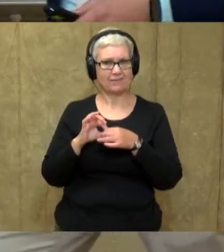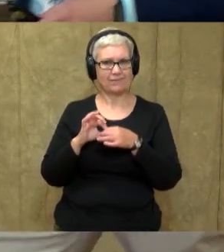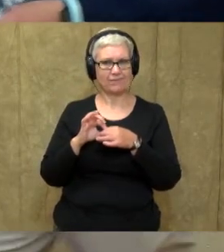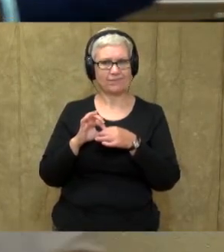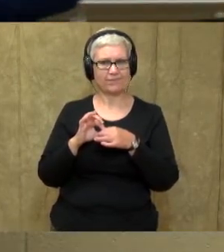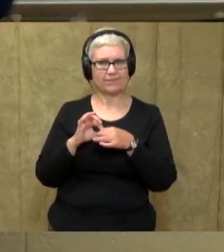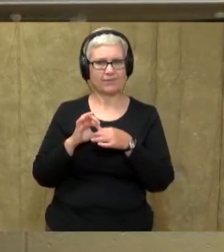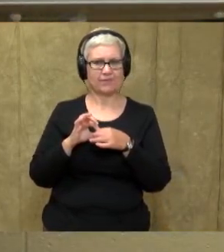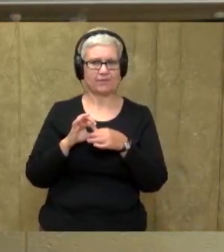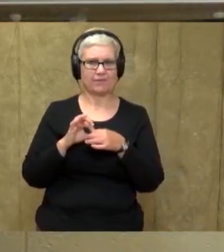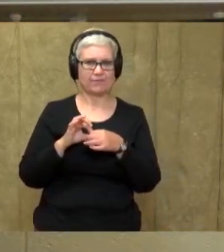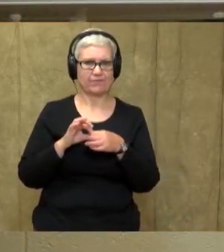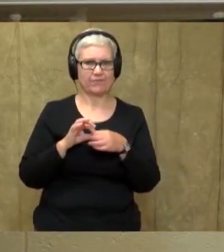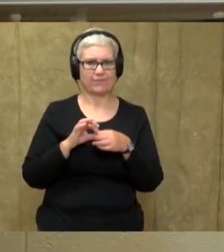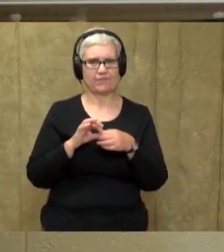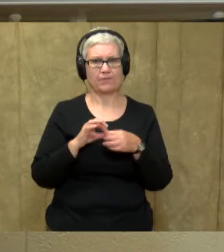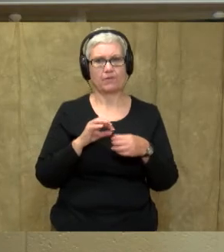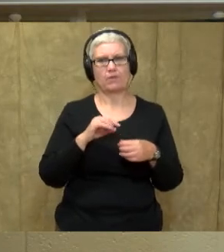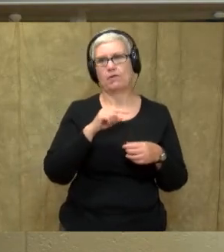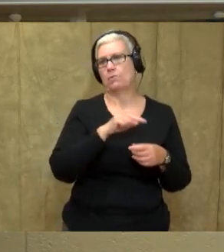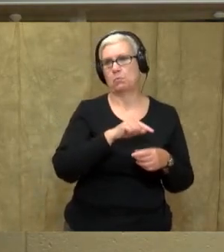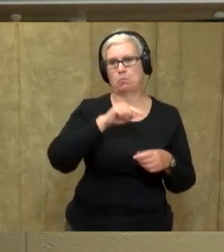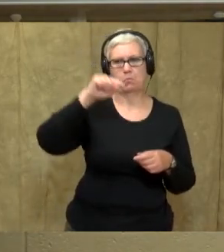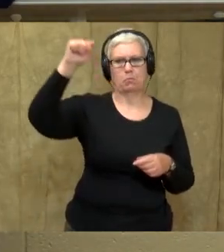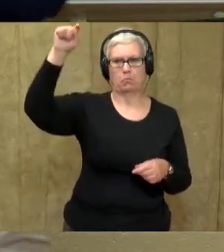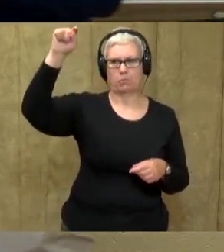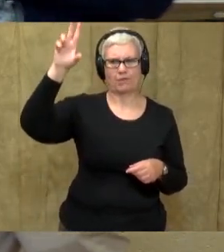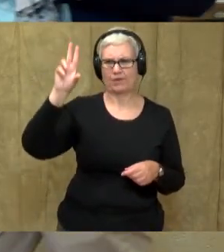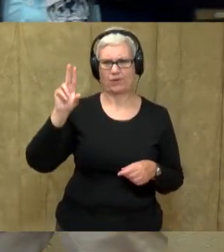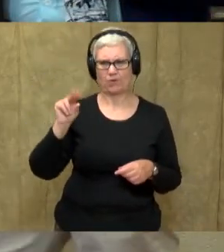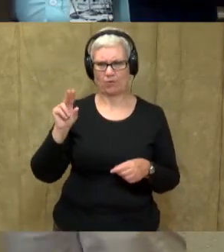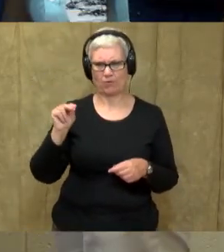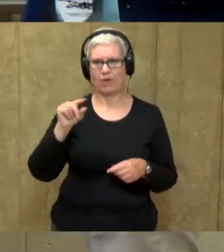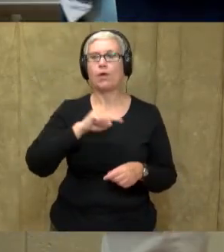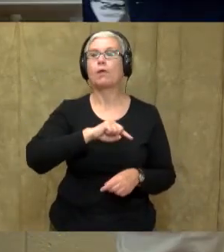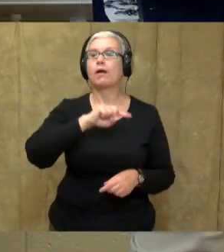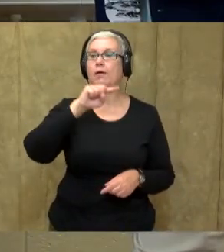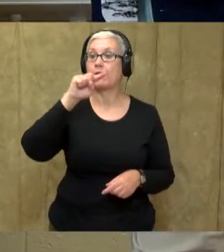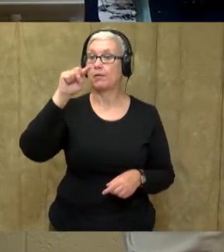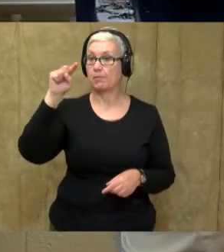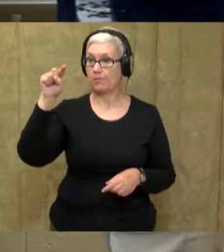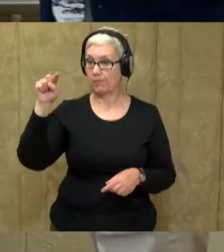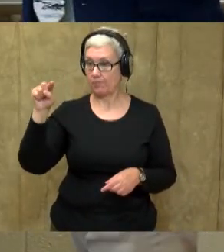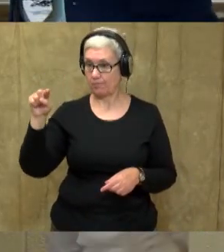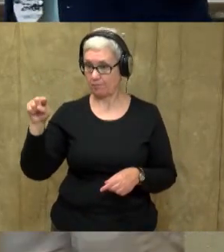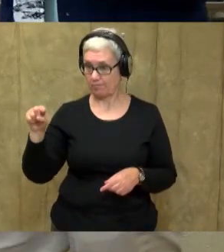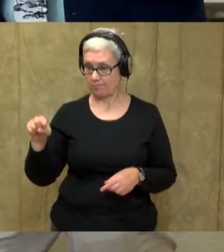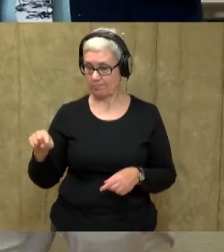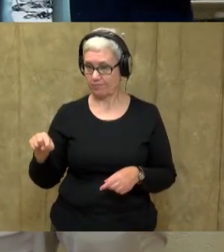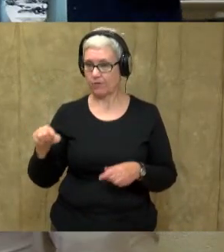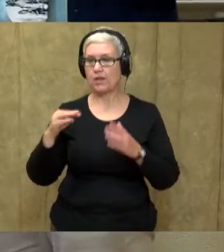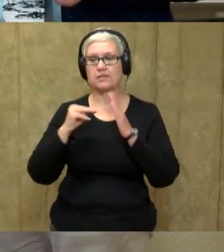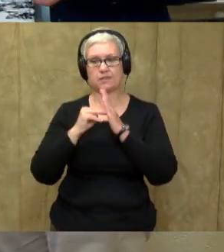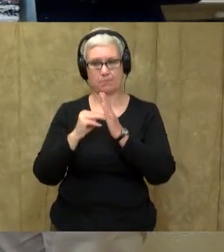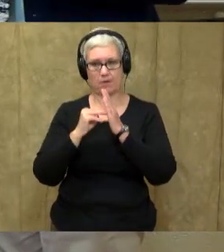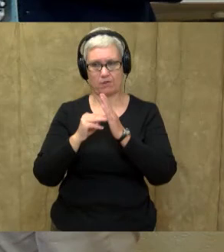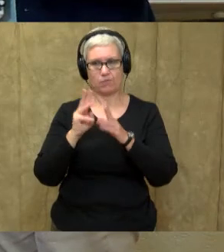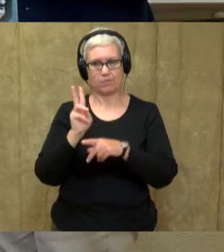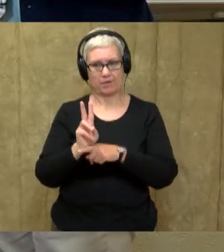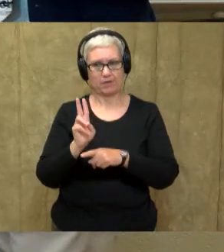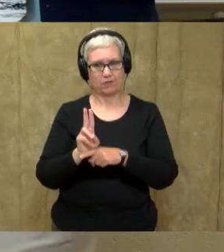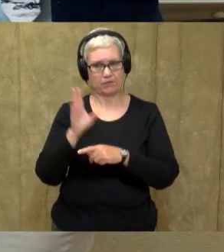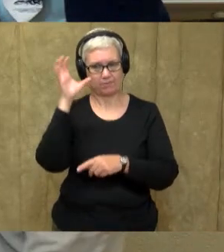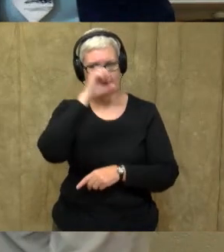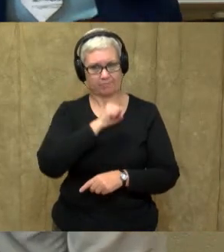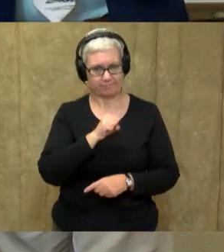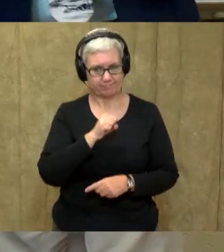line and say, oh, this basketball is going to go way up into the air. Right, that parabola is going to be kind of the model that we're using to make these